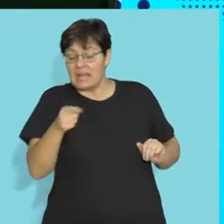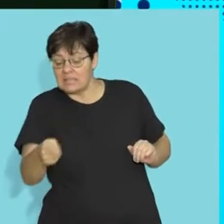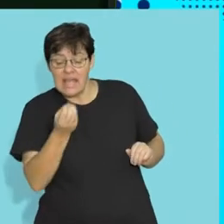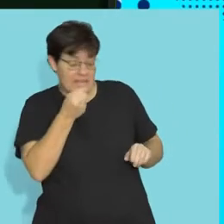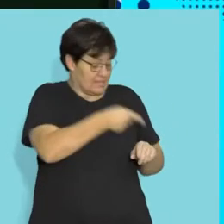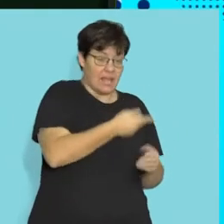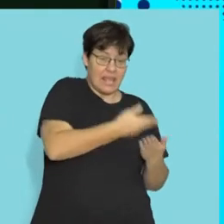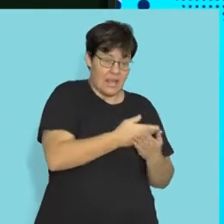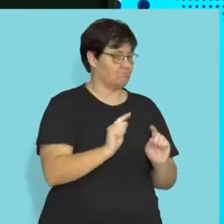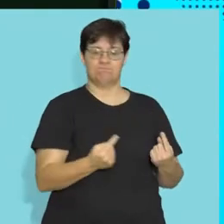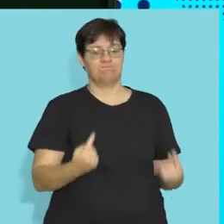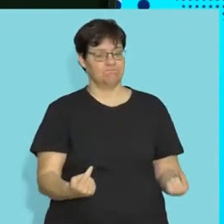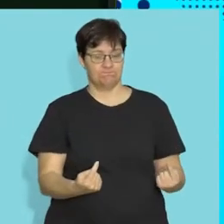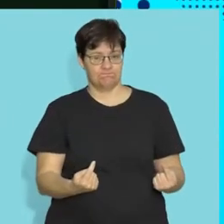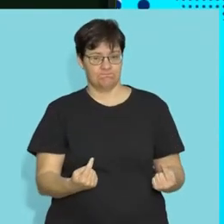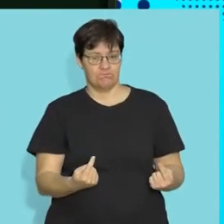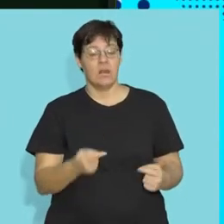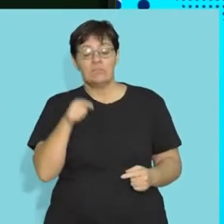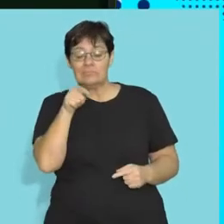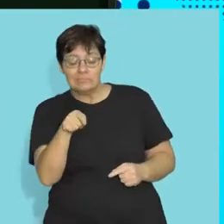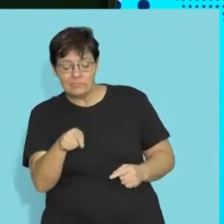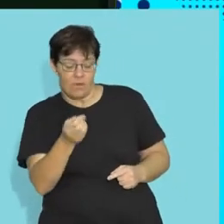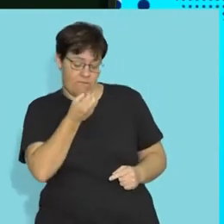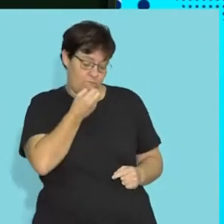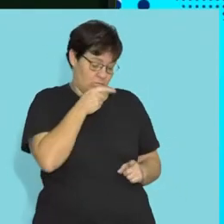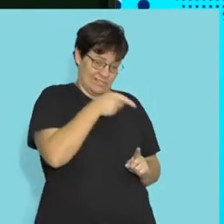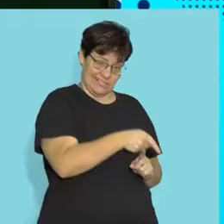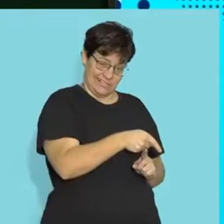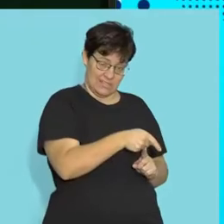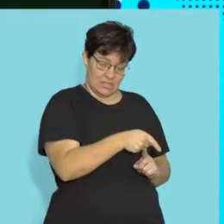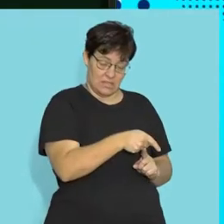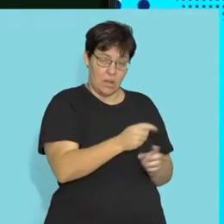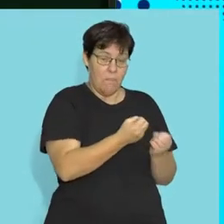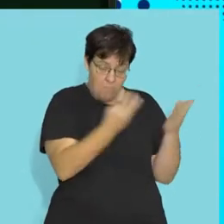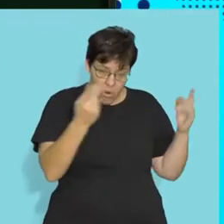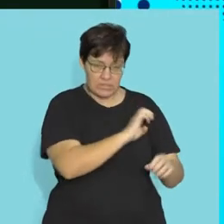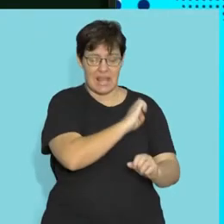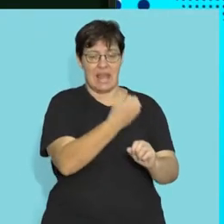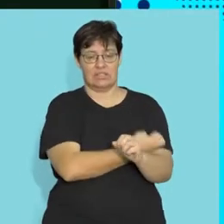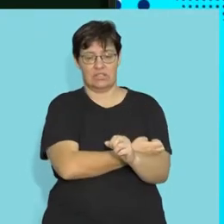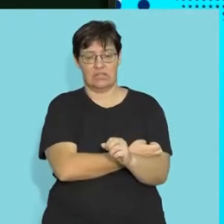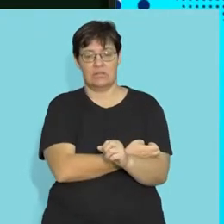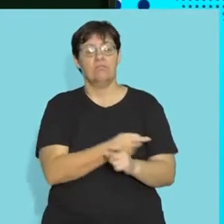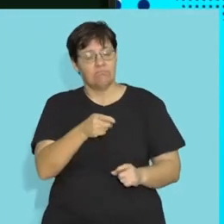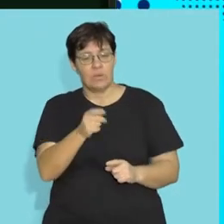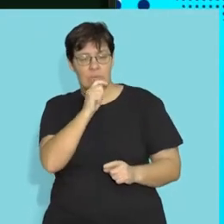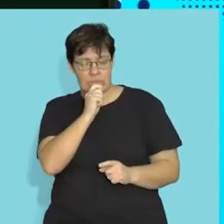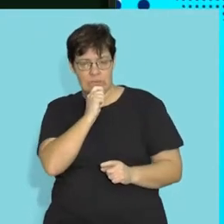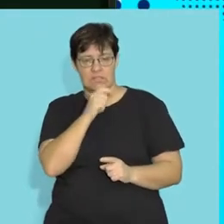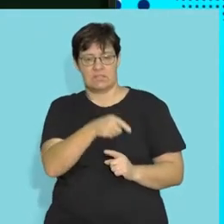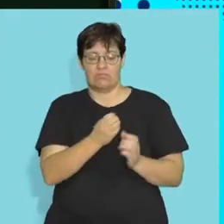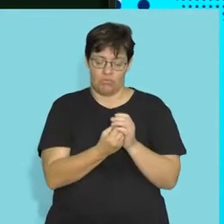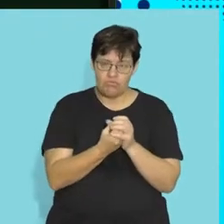to the next organism. When an organism consumes its food, most of that energy is used by the